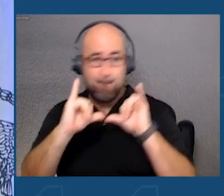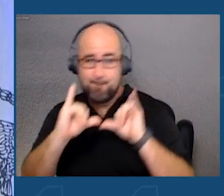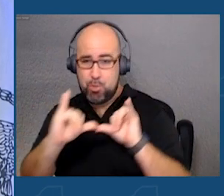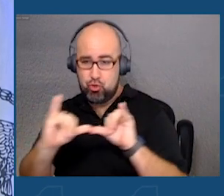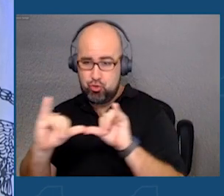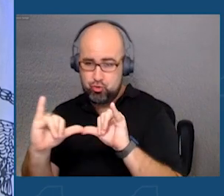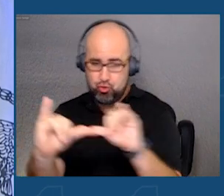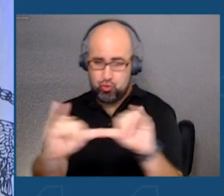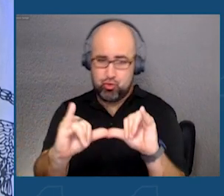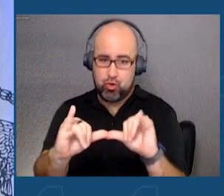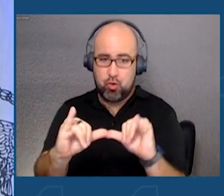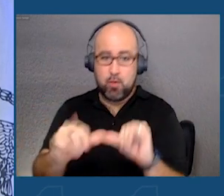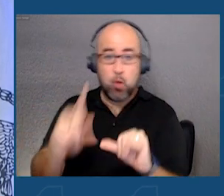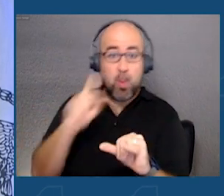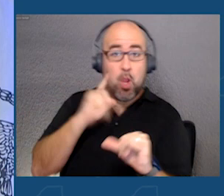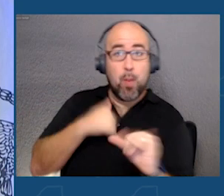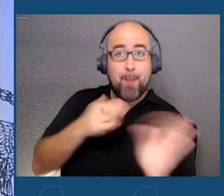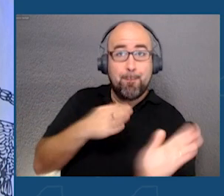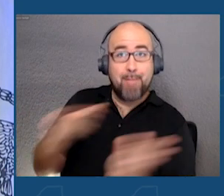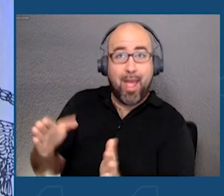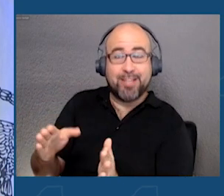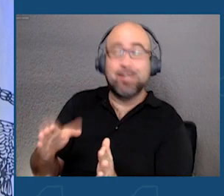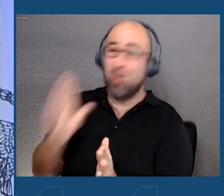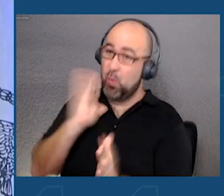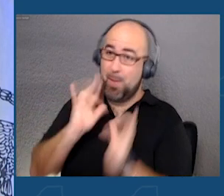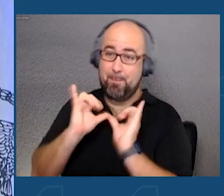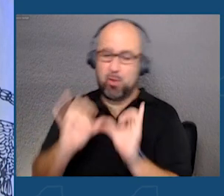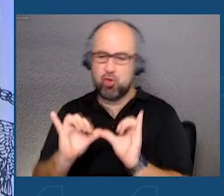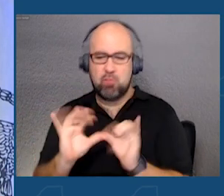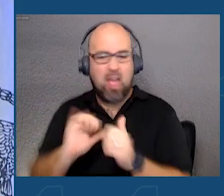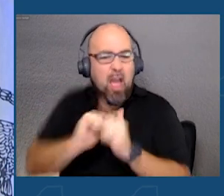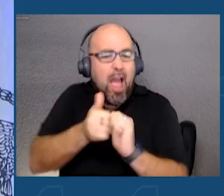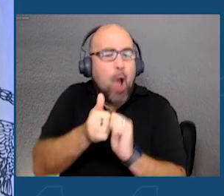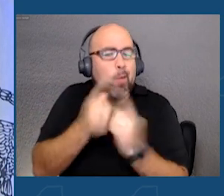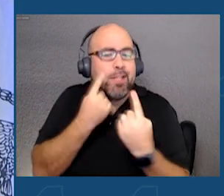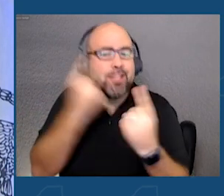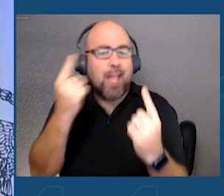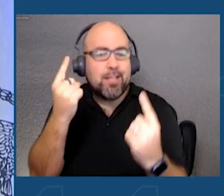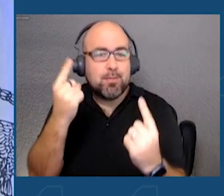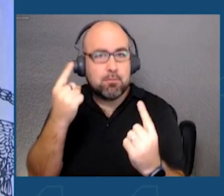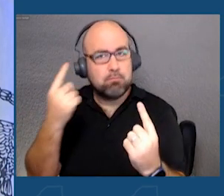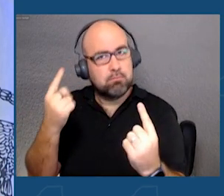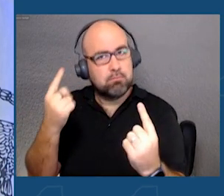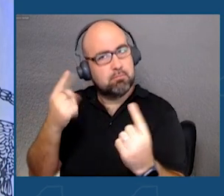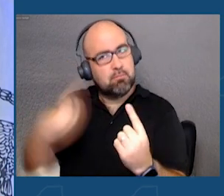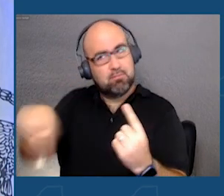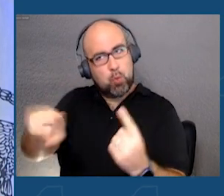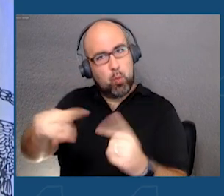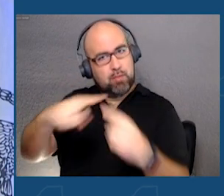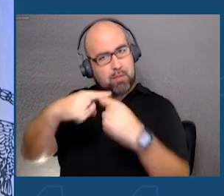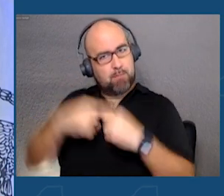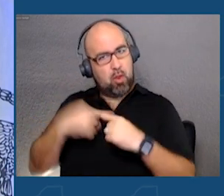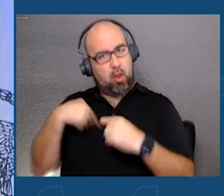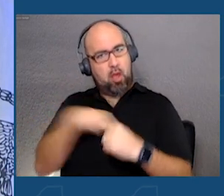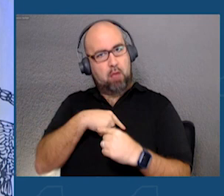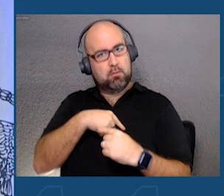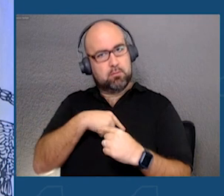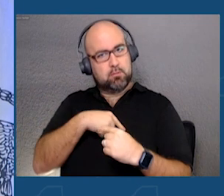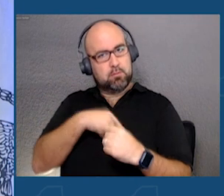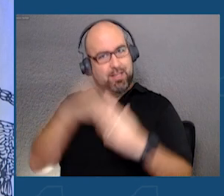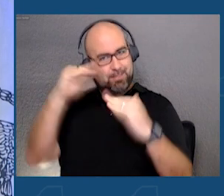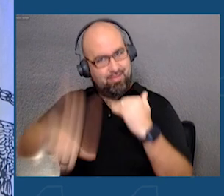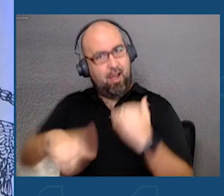planning on doing here today, our success. People count on that. They expect that from us. But we had to find innovative solutions to our